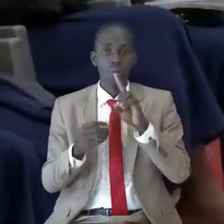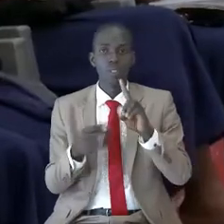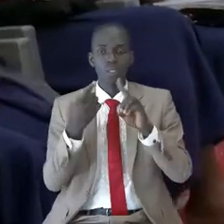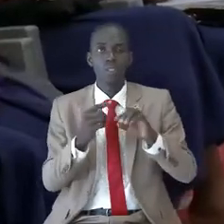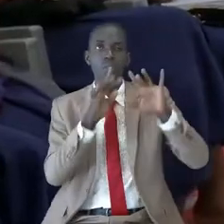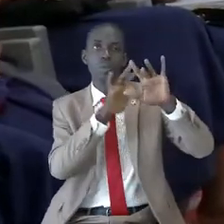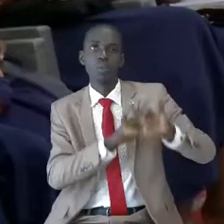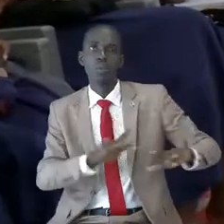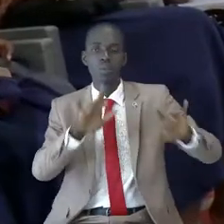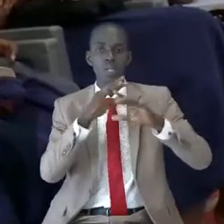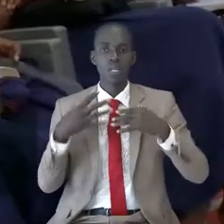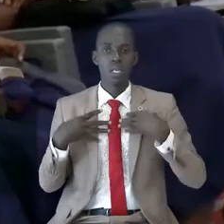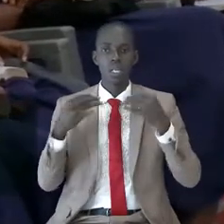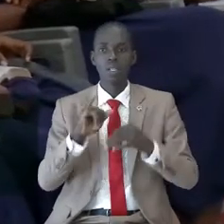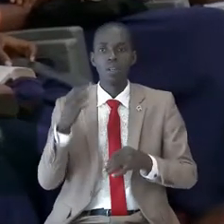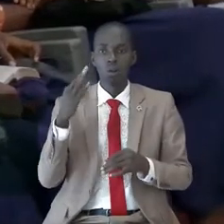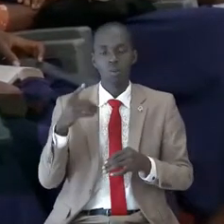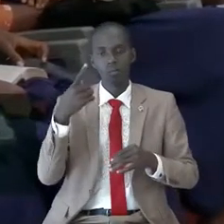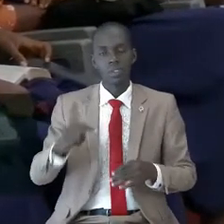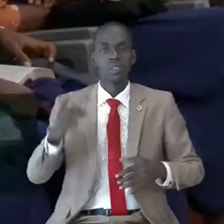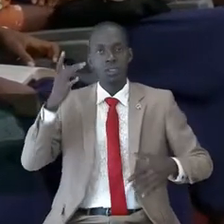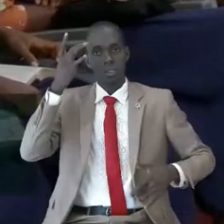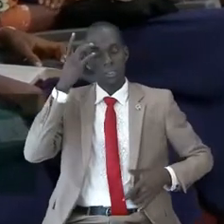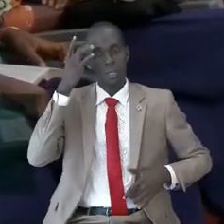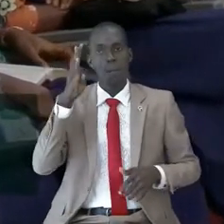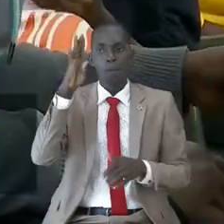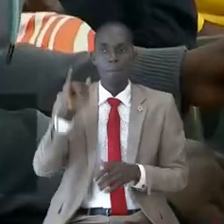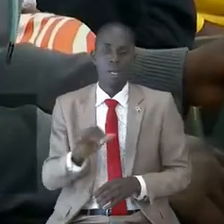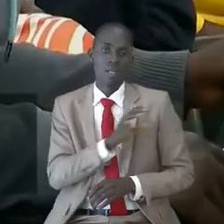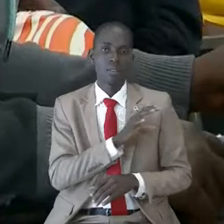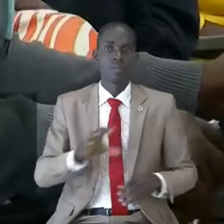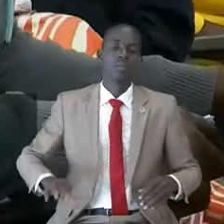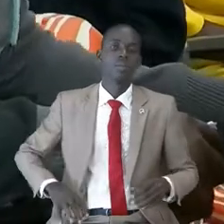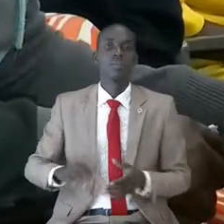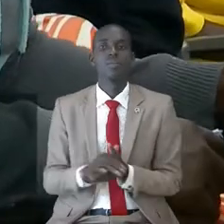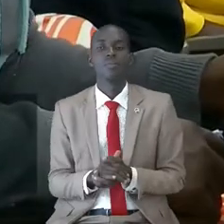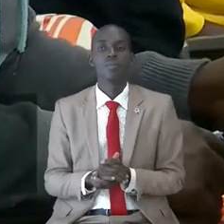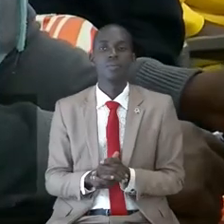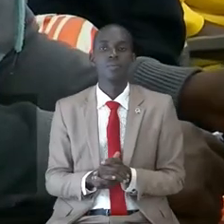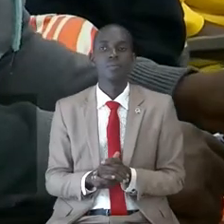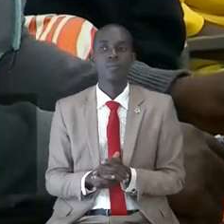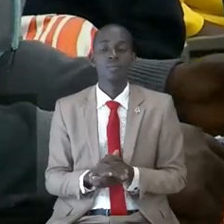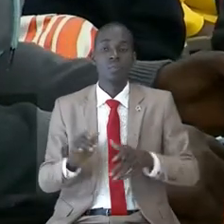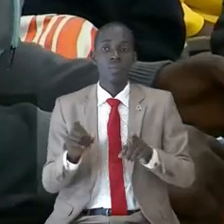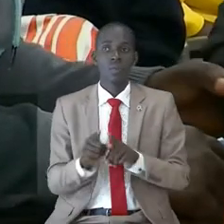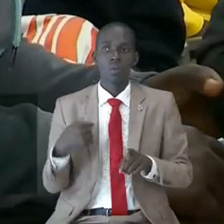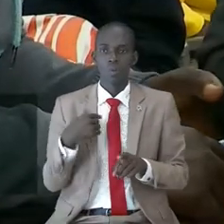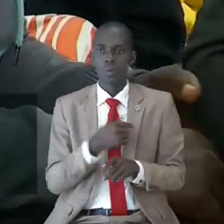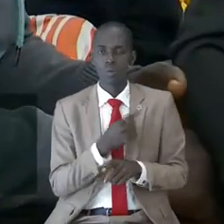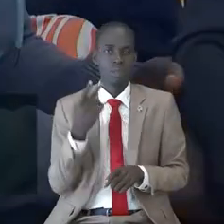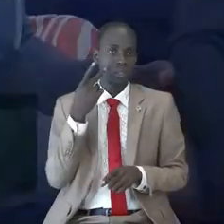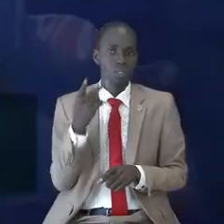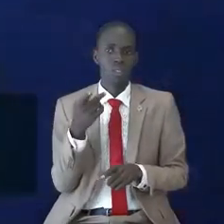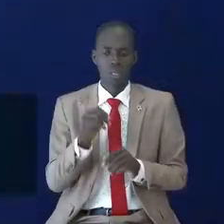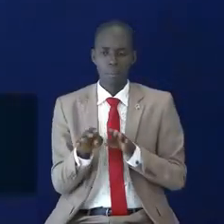compassionate healing of the sick by Christ. As we consider the healing of